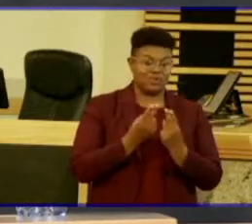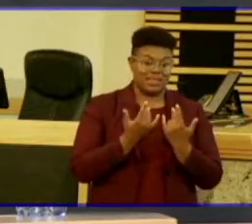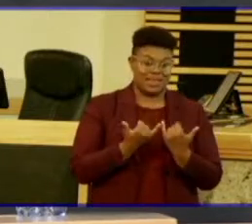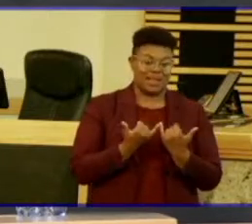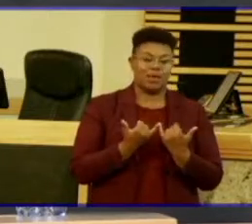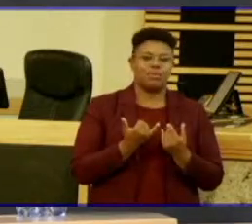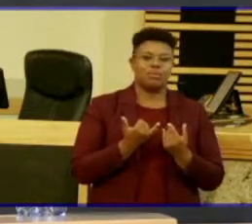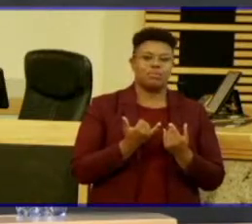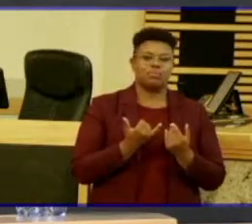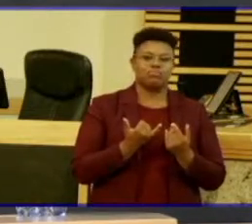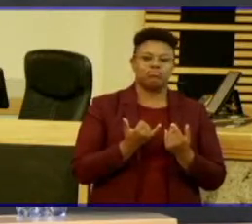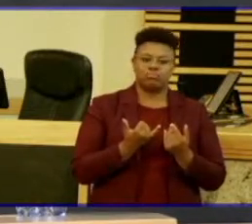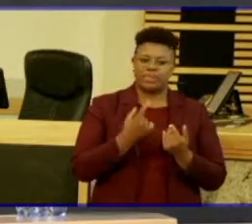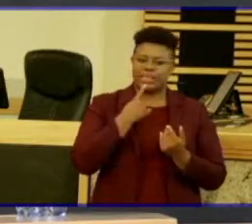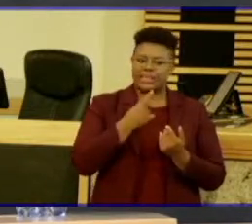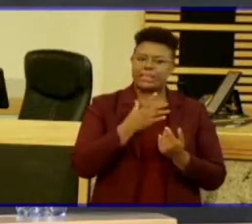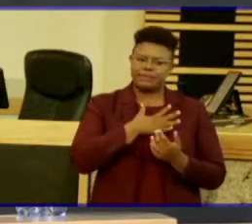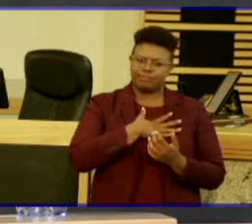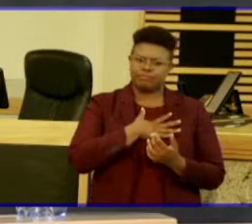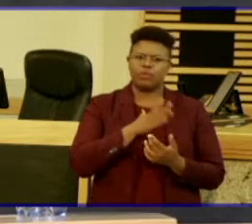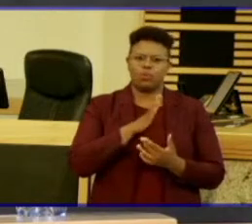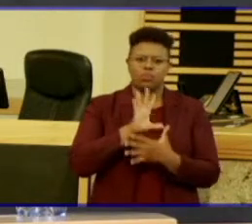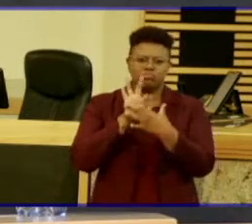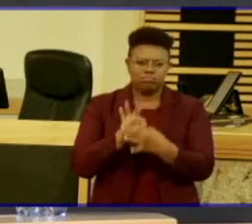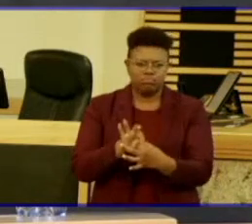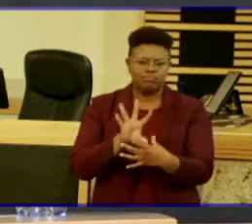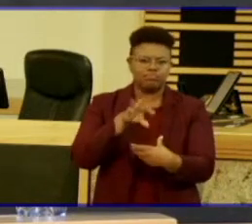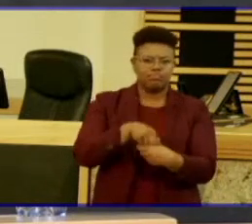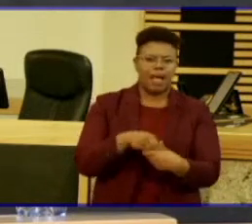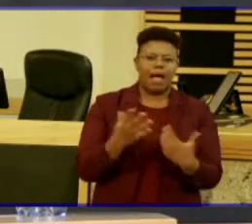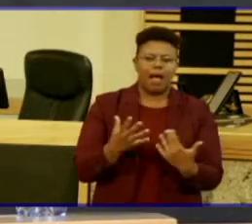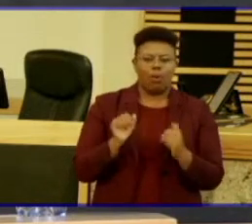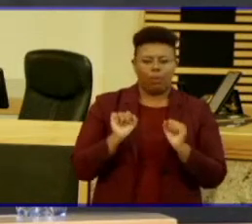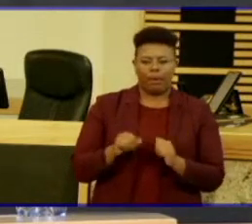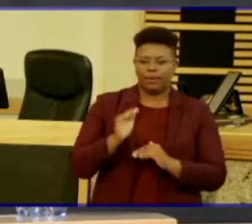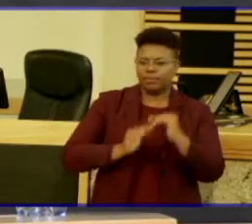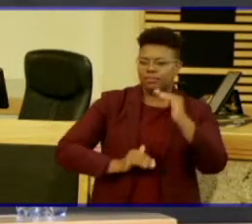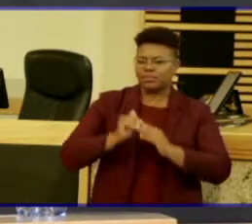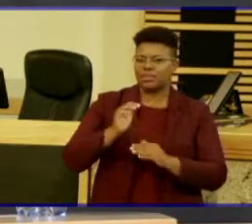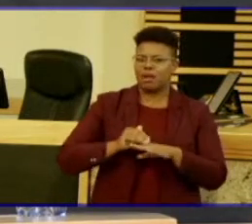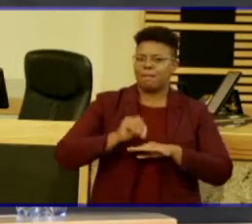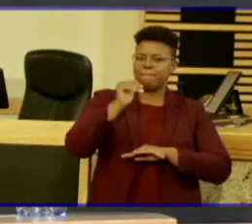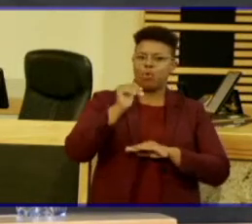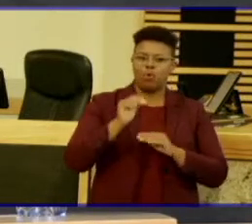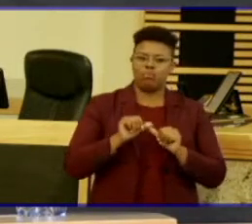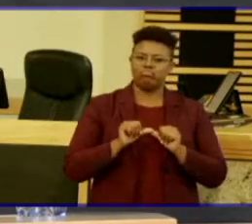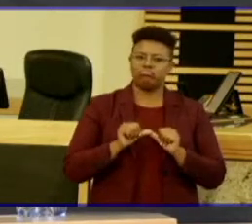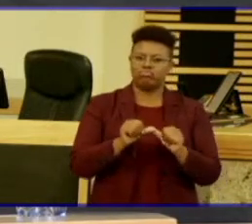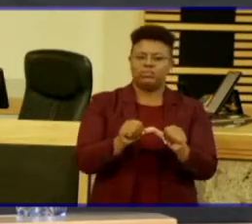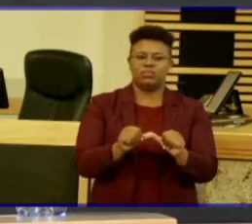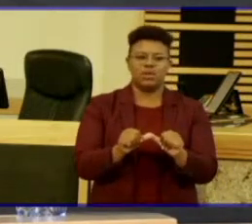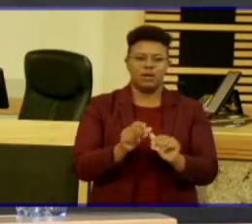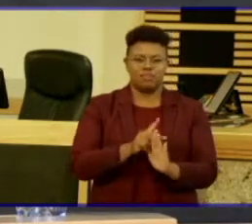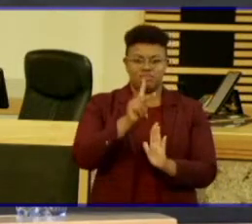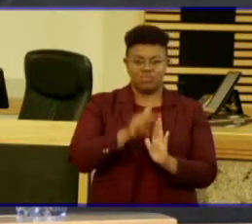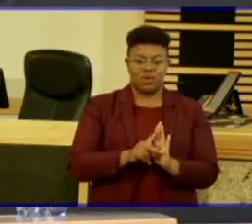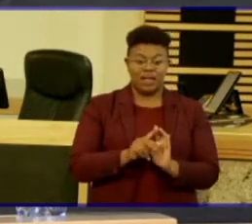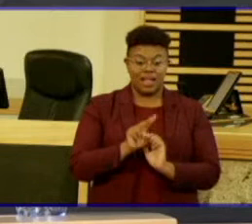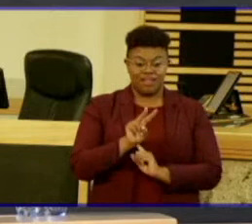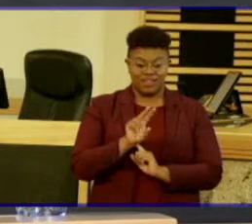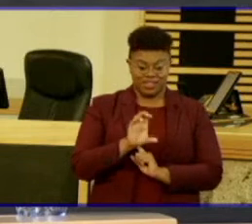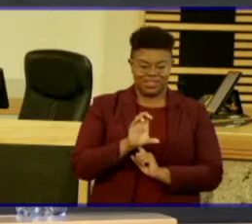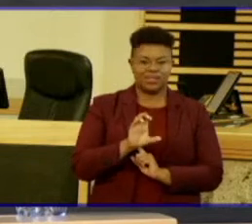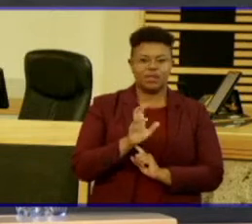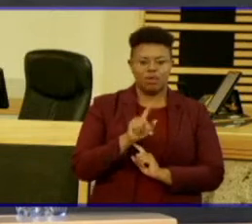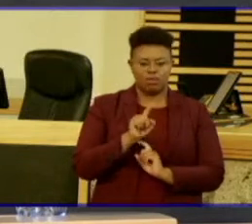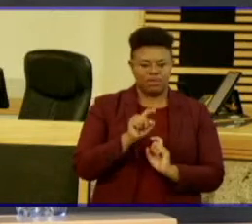deeply committed to playing their part in building a more sustainable and prosperous province. The four vice chancellors will soon meet with the premier